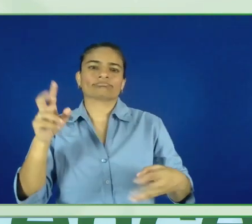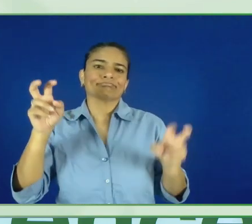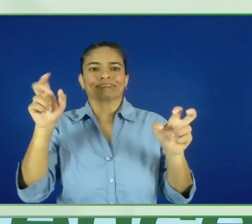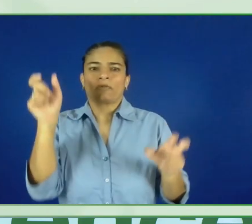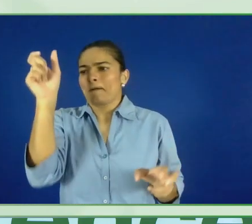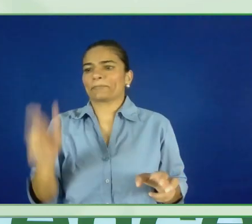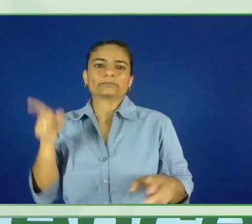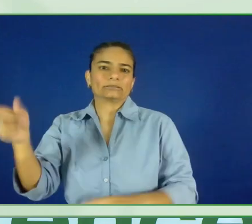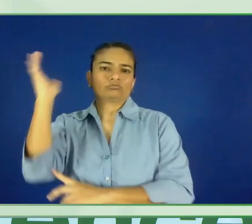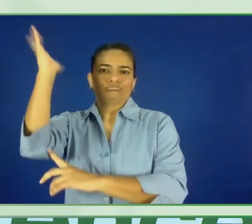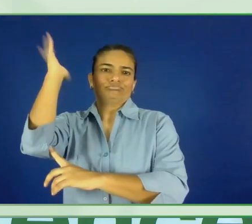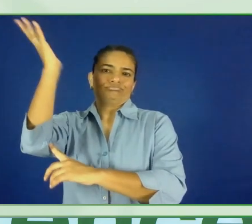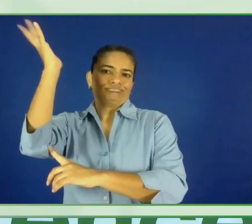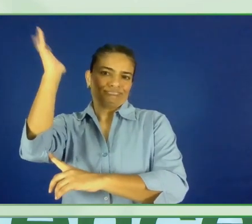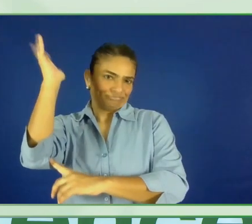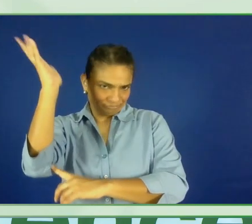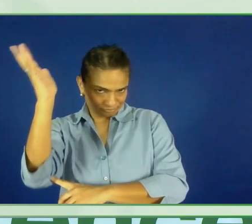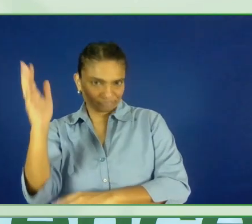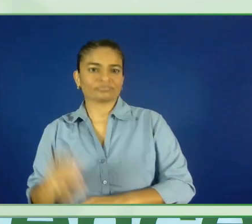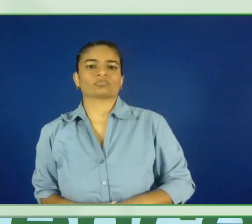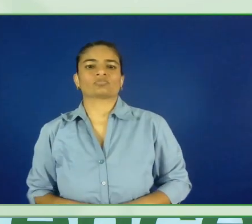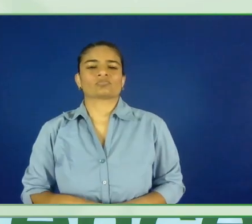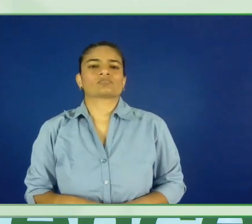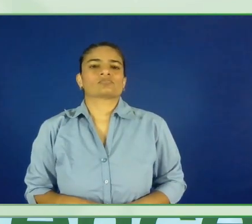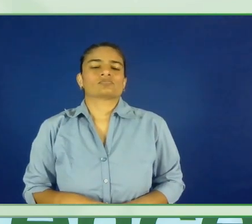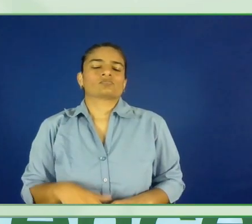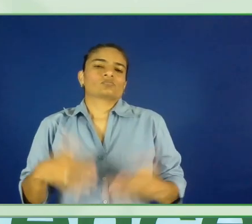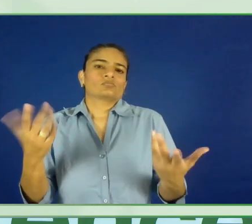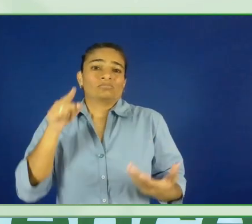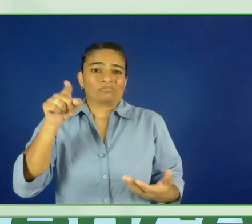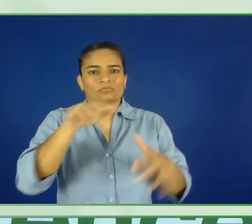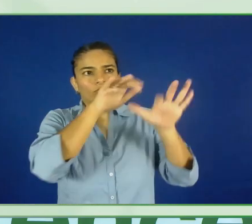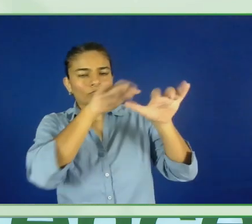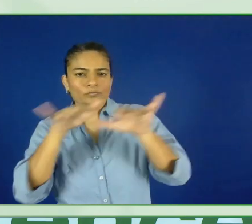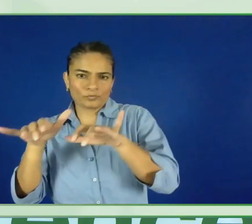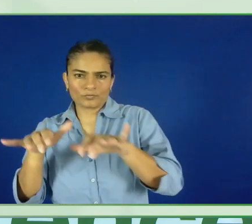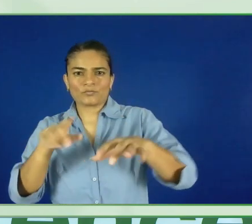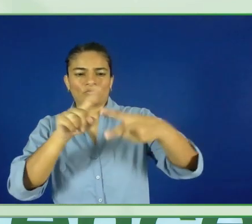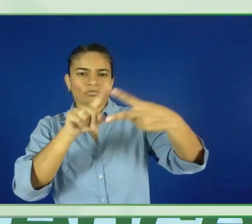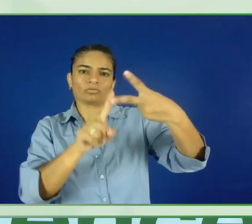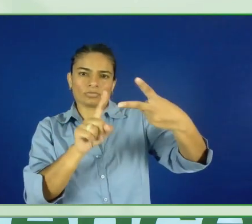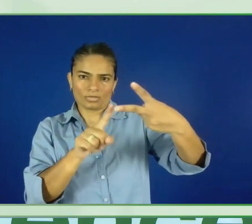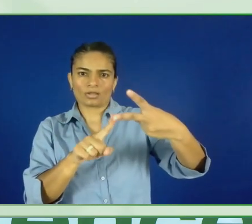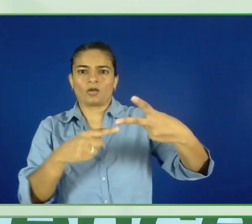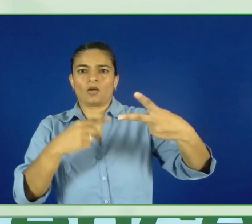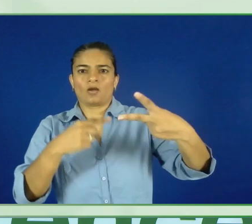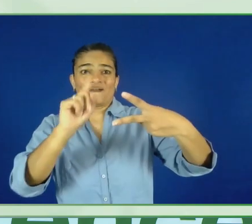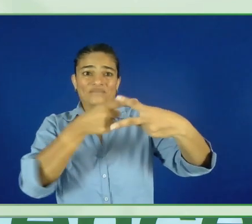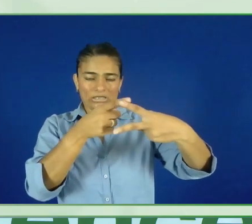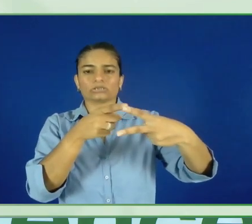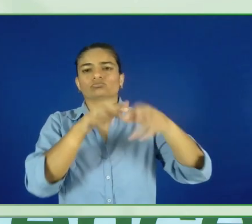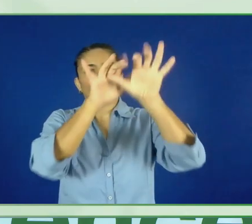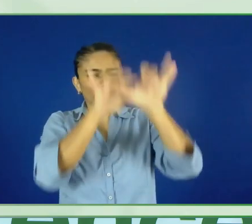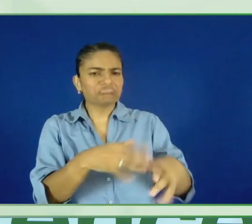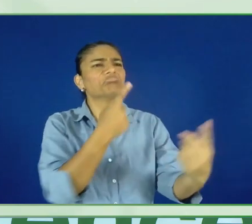search. So this is the second tool. So the first one is this chat-based assistant, and the second one is